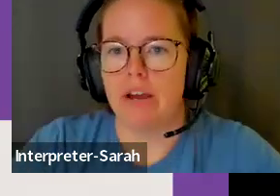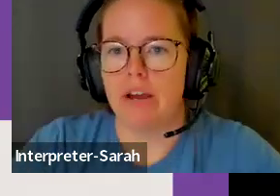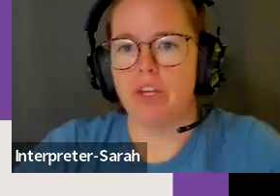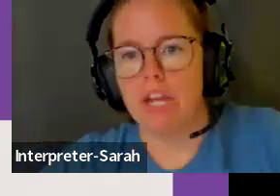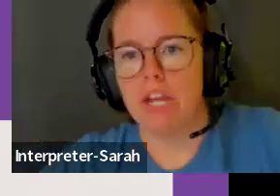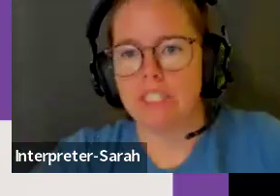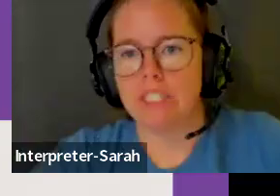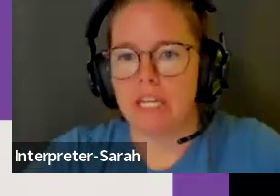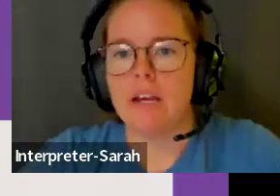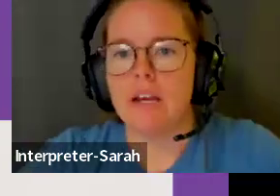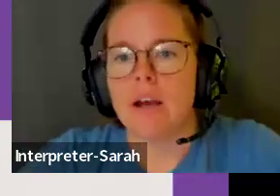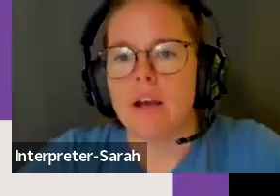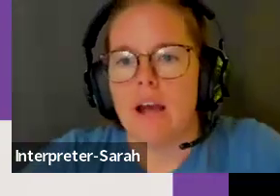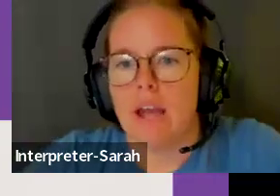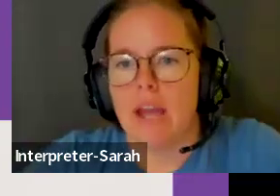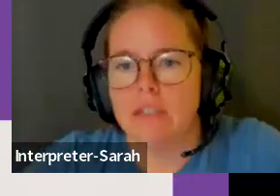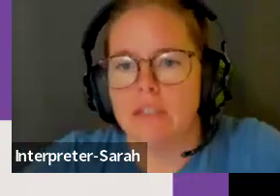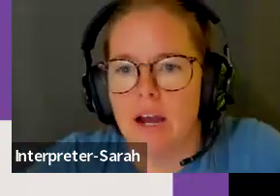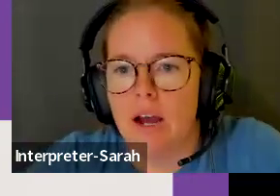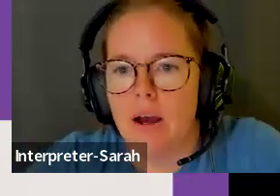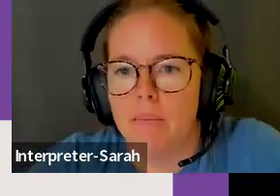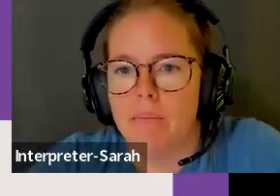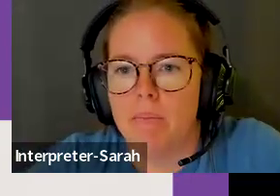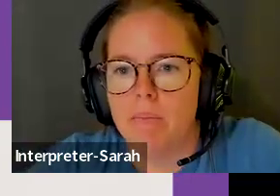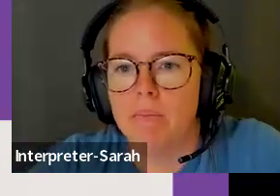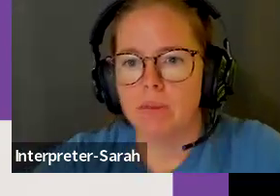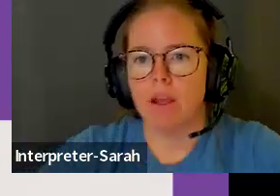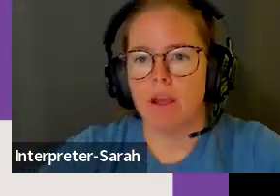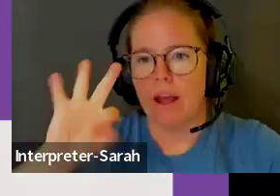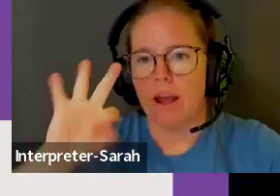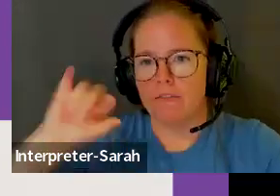as a FQHC and